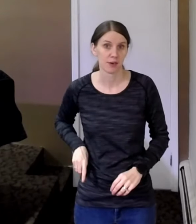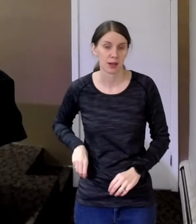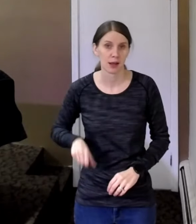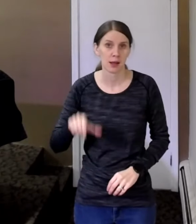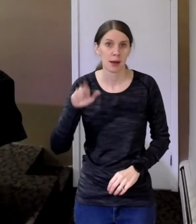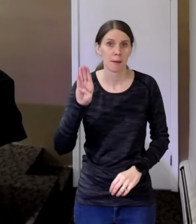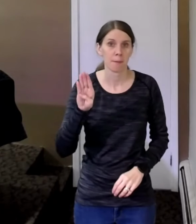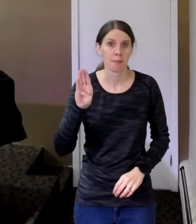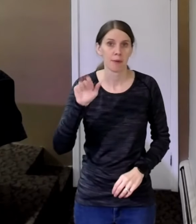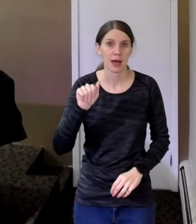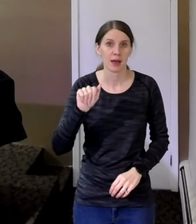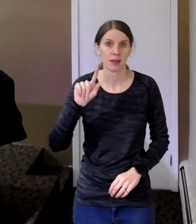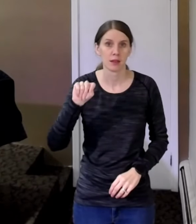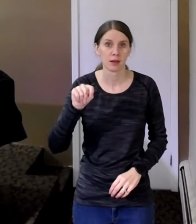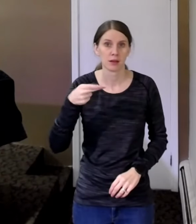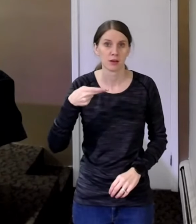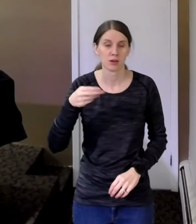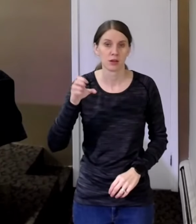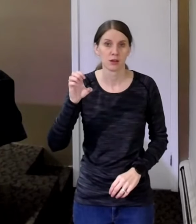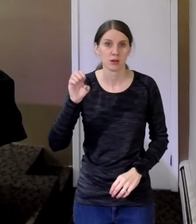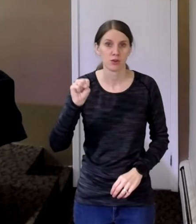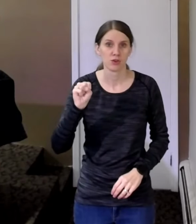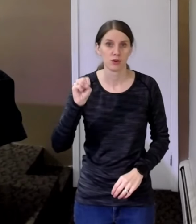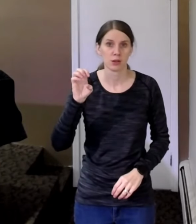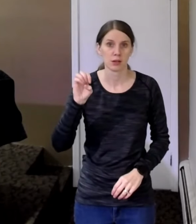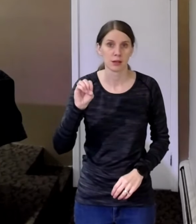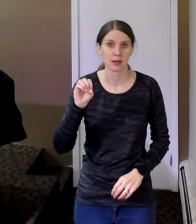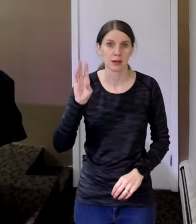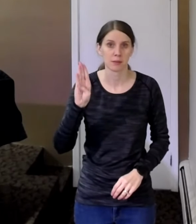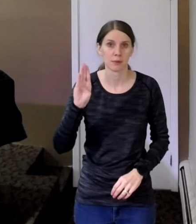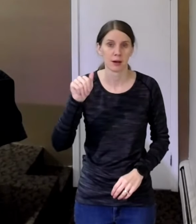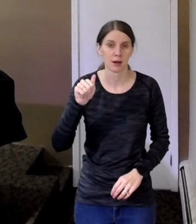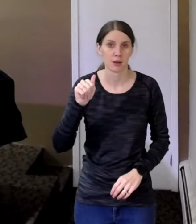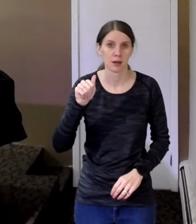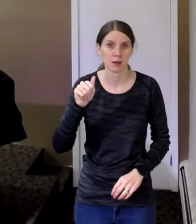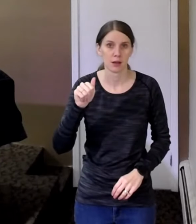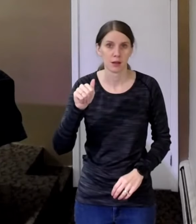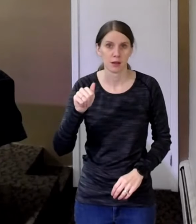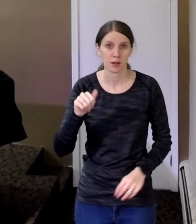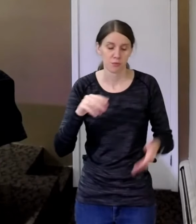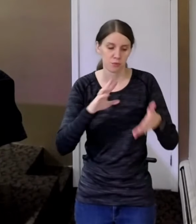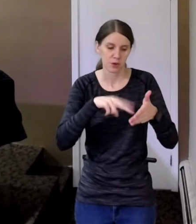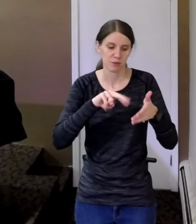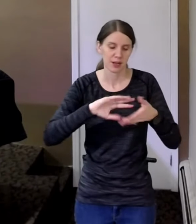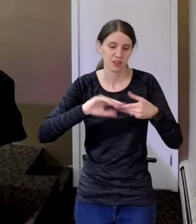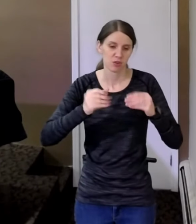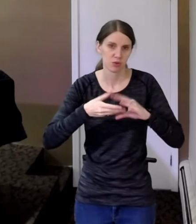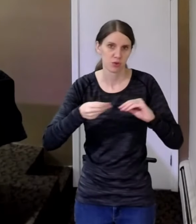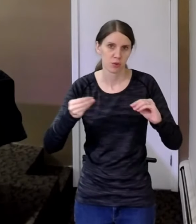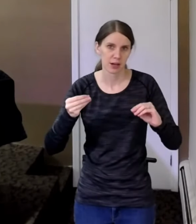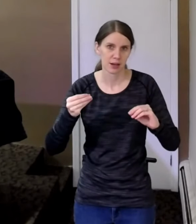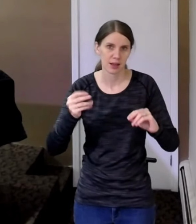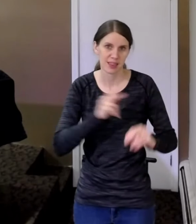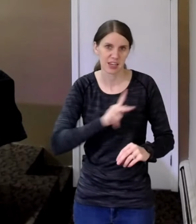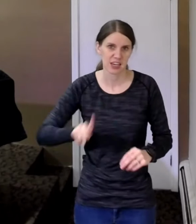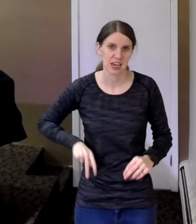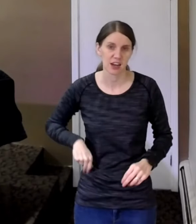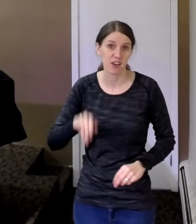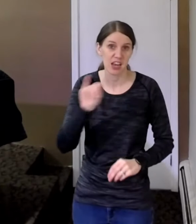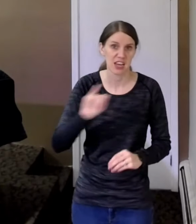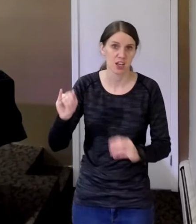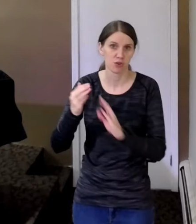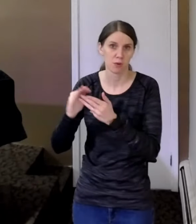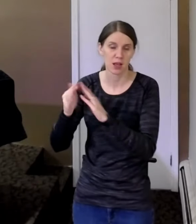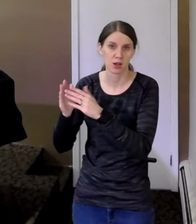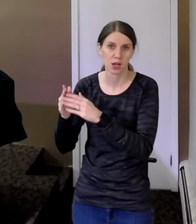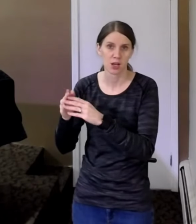2 Samuel 11, we have a situation where David, the king of Israel, it was the time of year when the